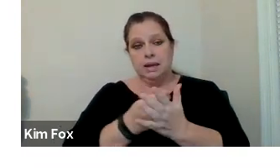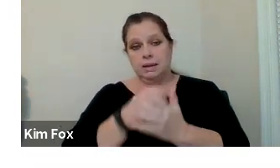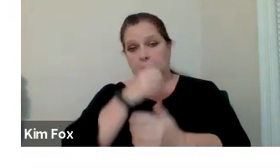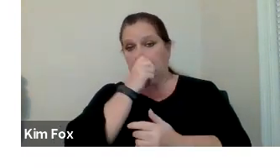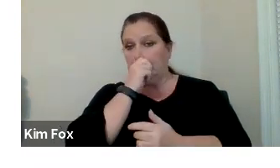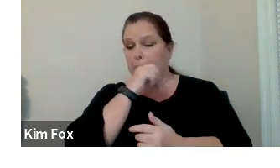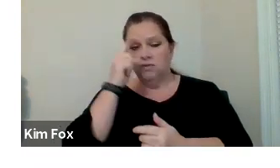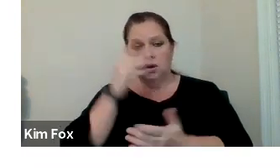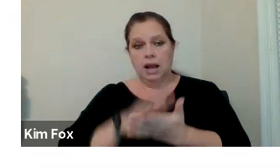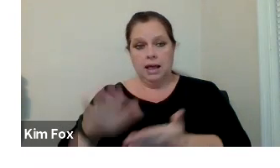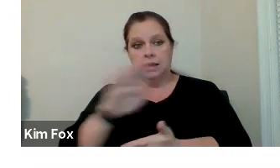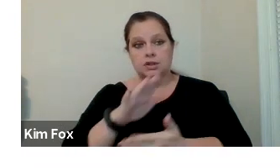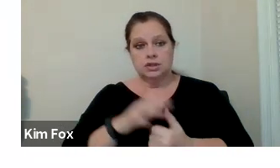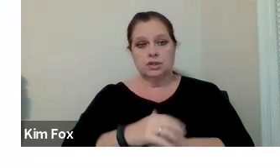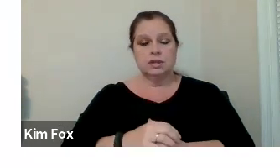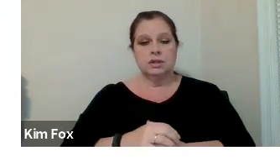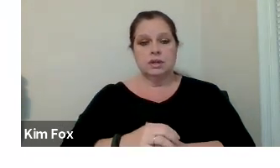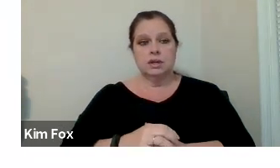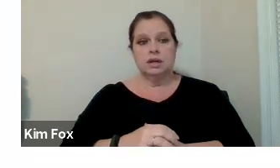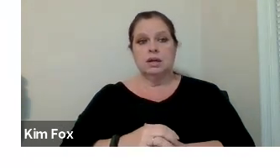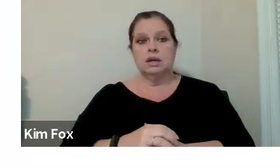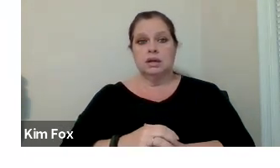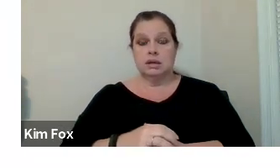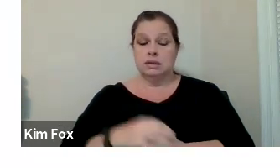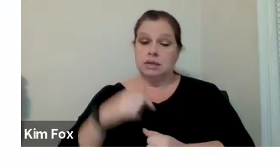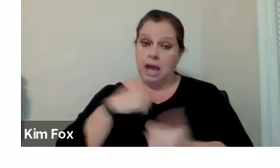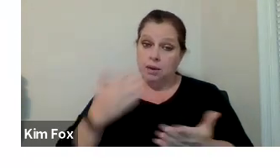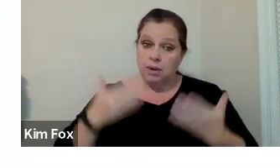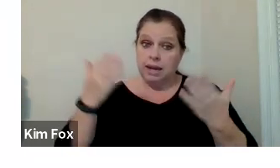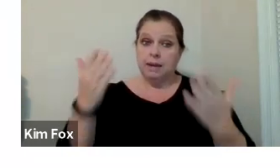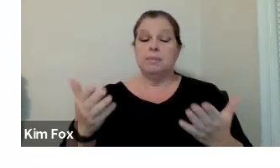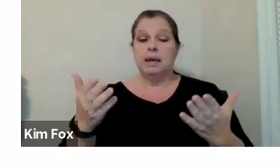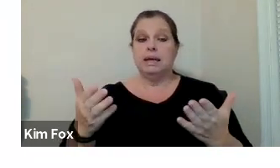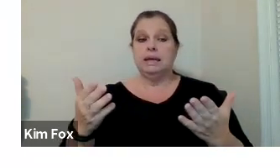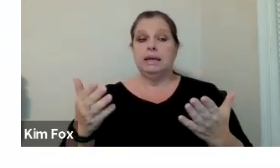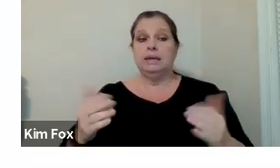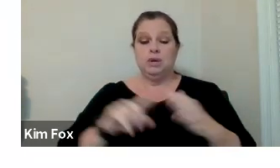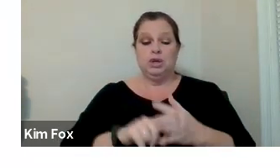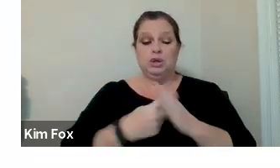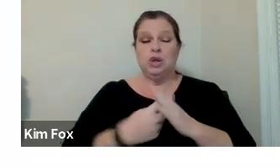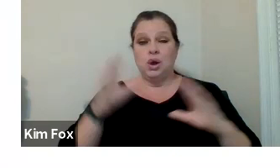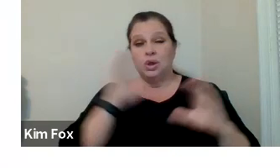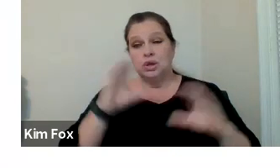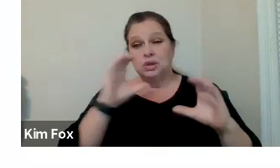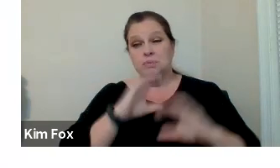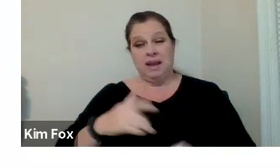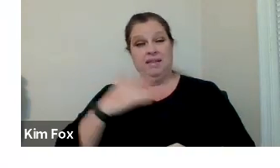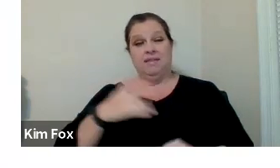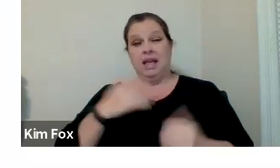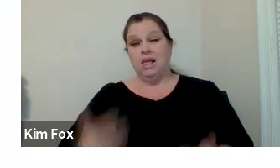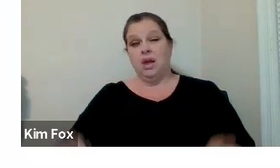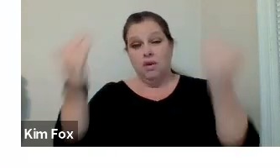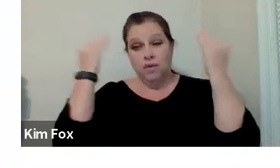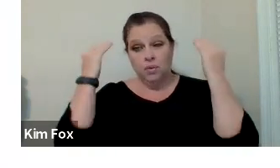for college and the apprenticeship programs. So I do recommend, even when you start the search, it might seem